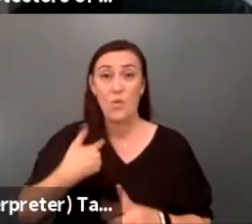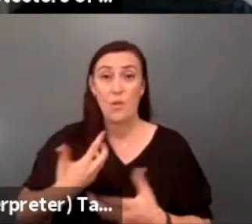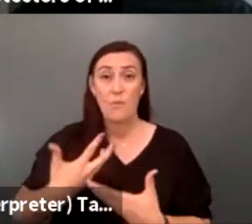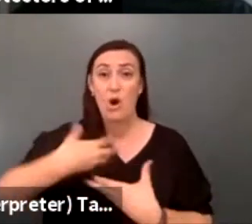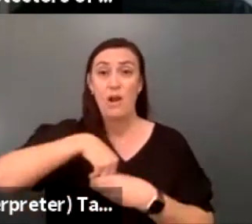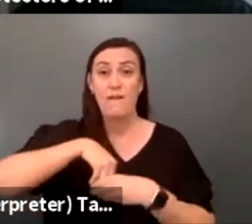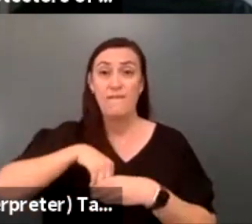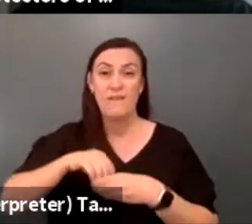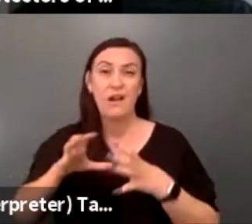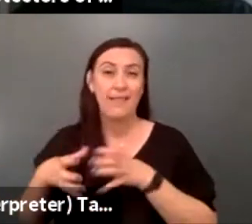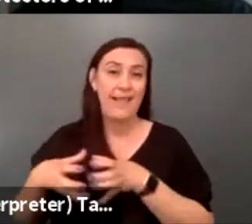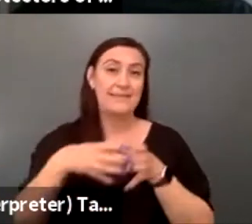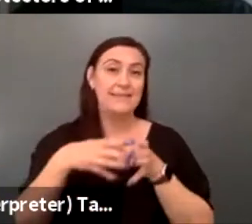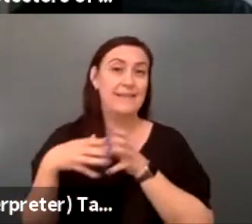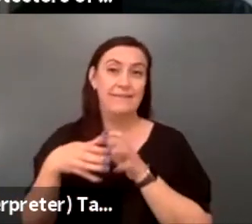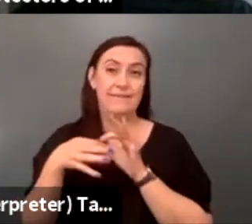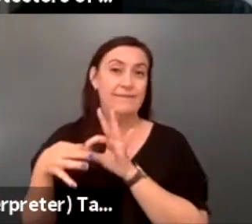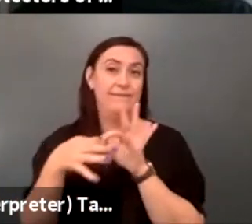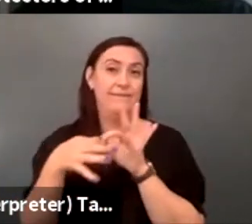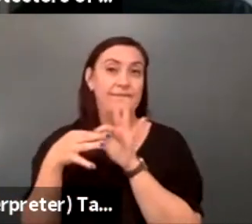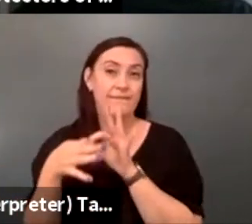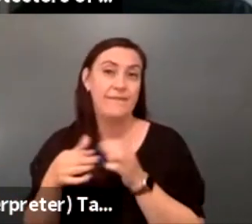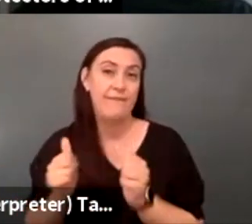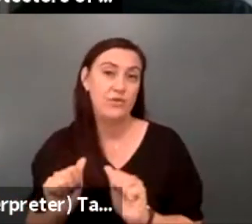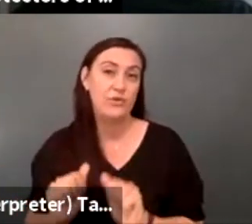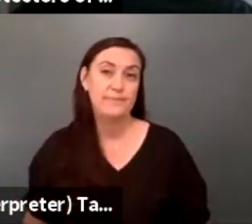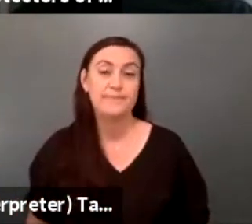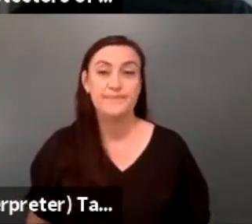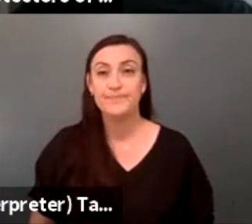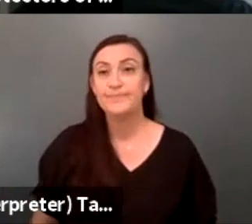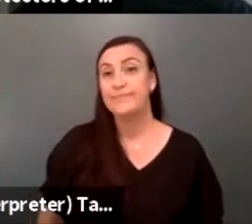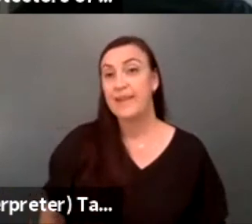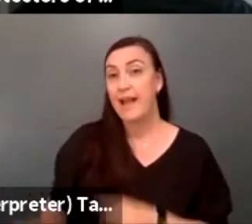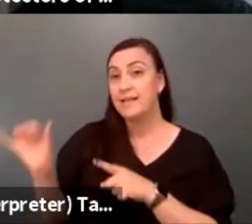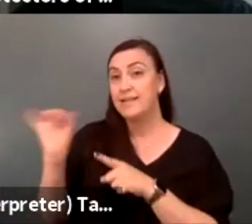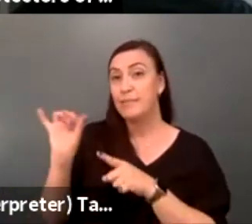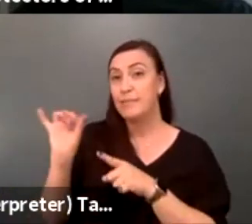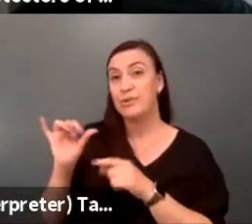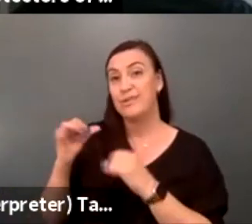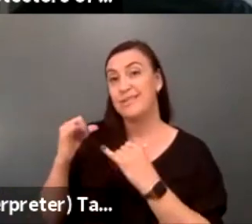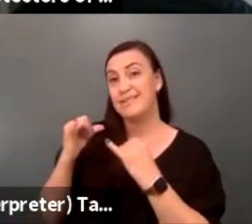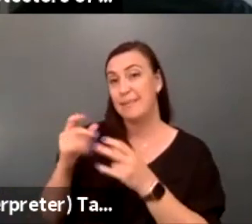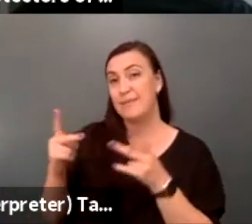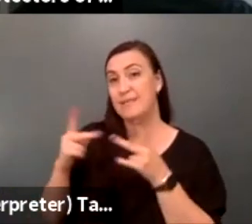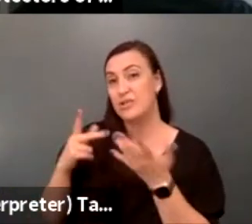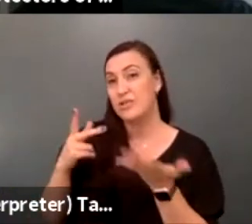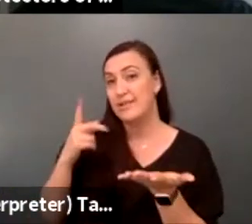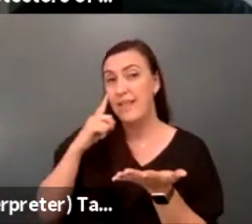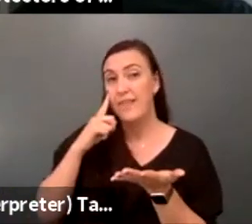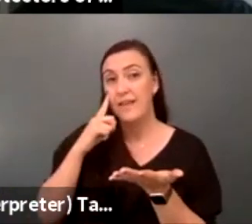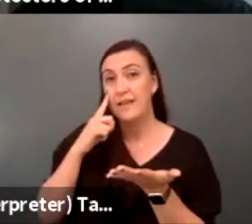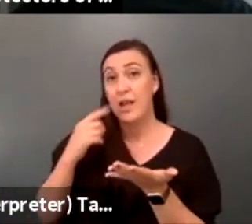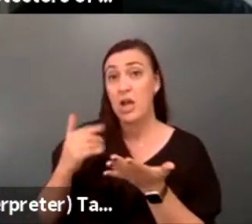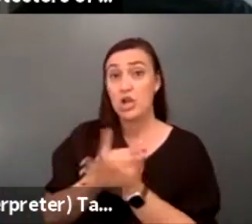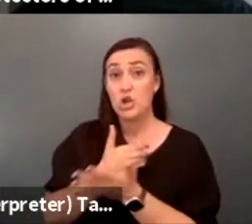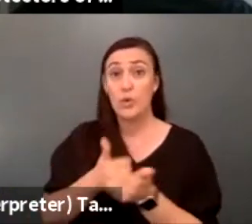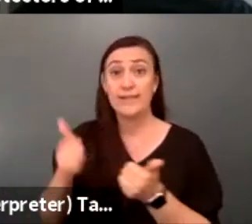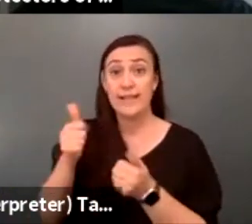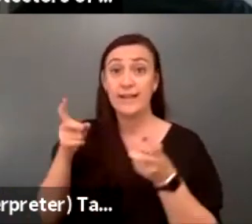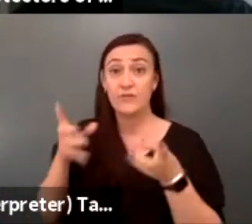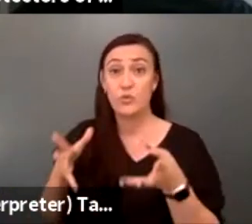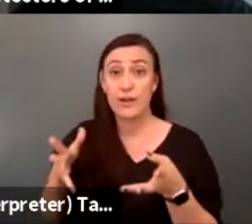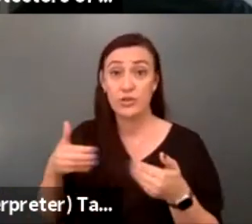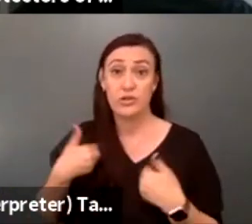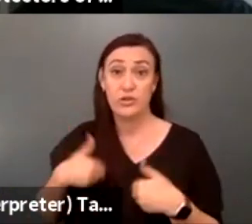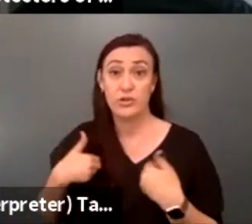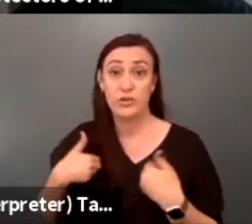it's a collective effort. Yeah, similar to being in the same position. I think being a new executive director,